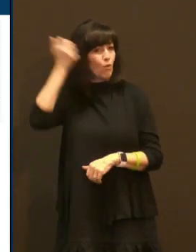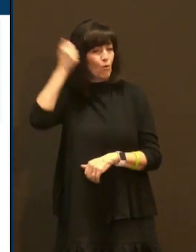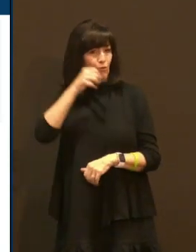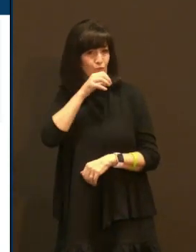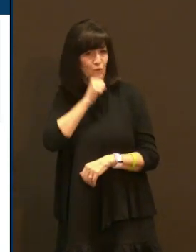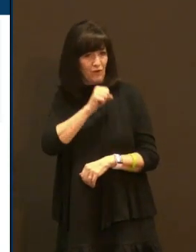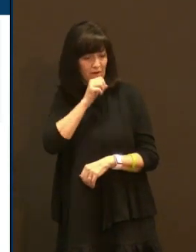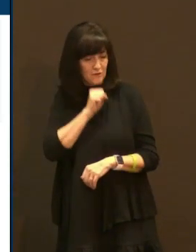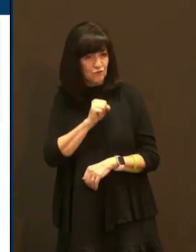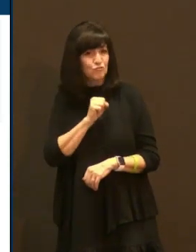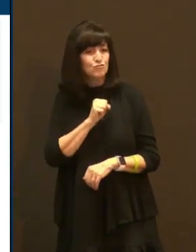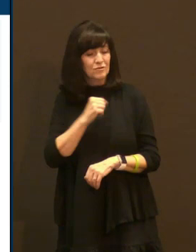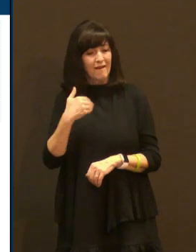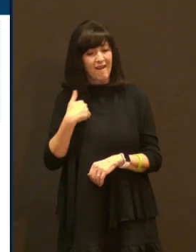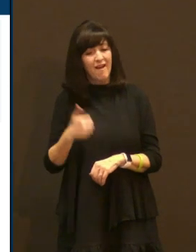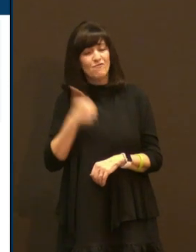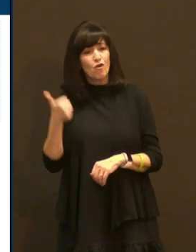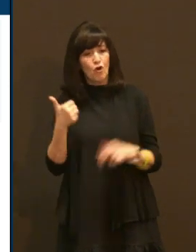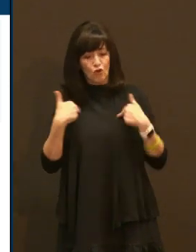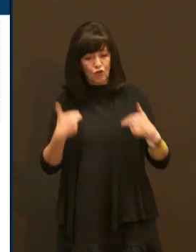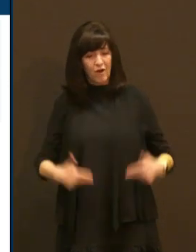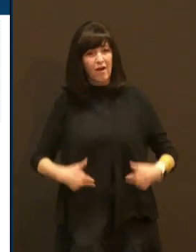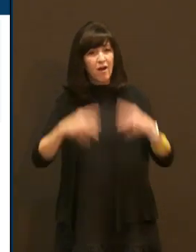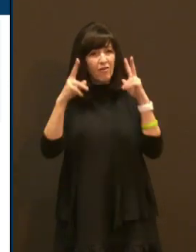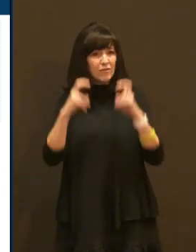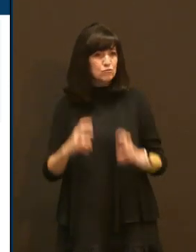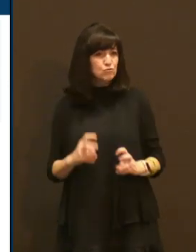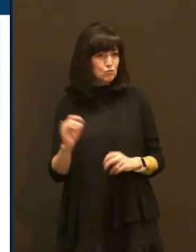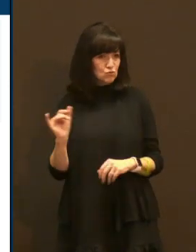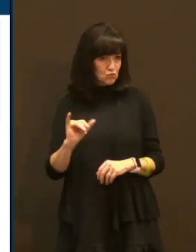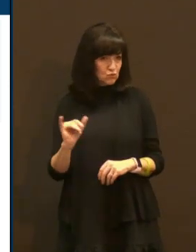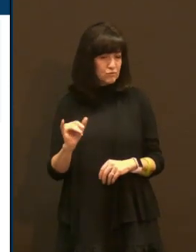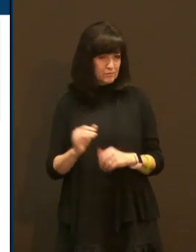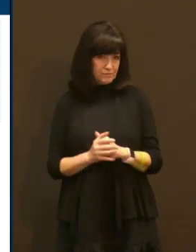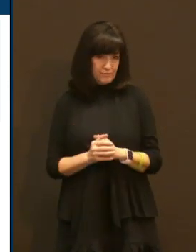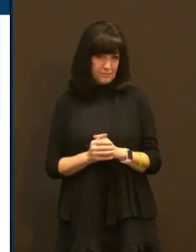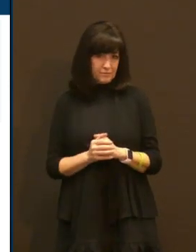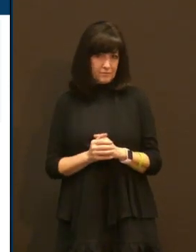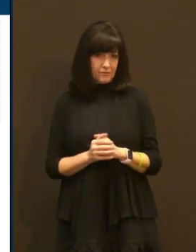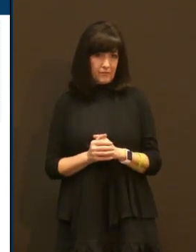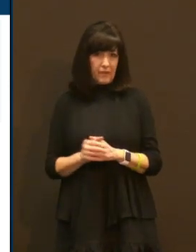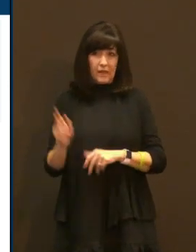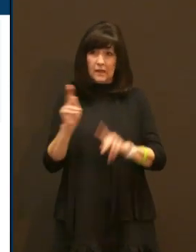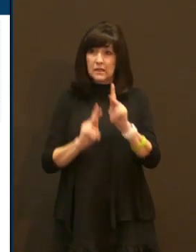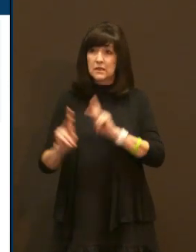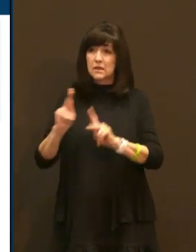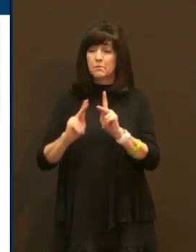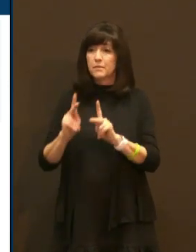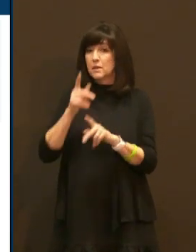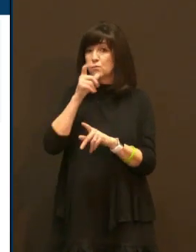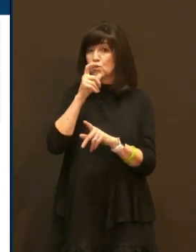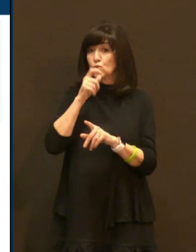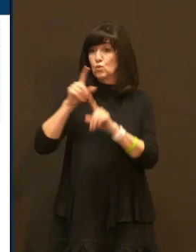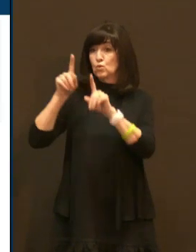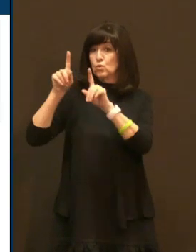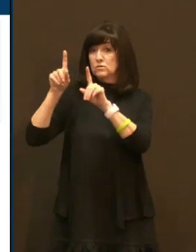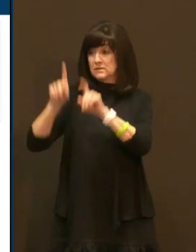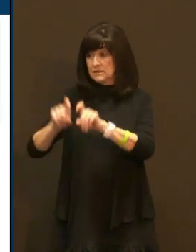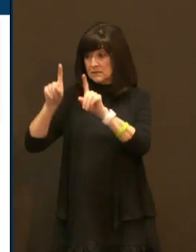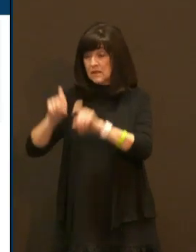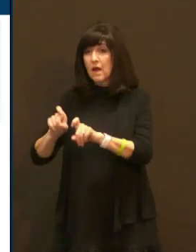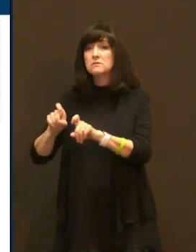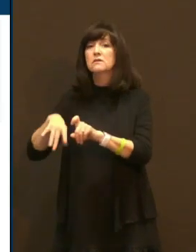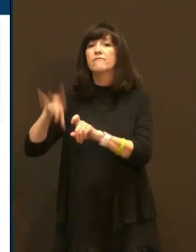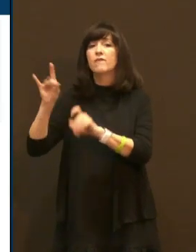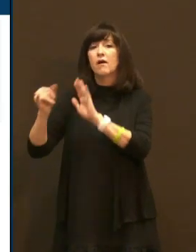the percentage of persons who test positive on the far right there is trending down as well. It